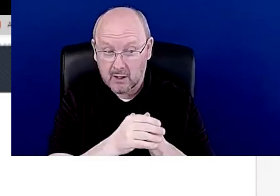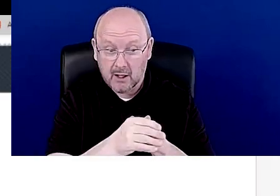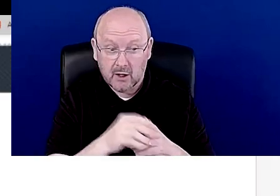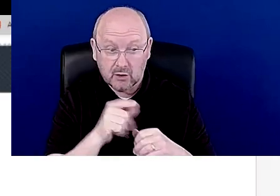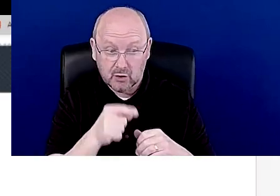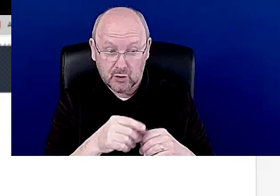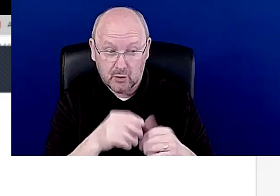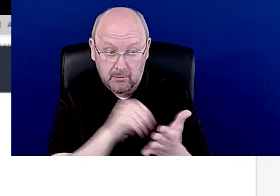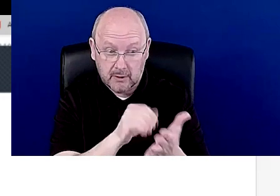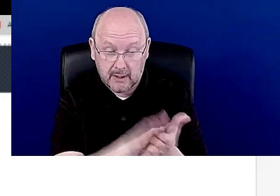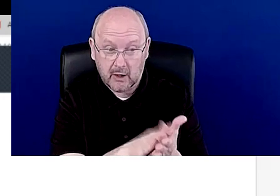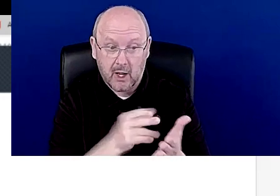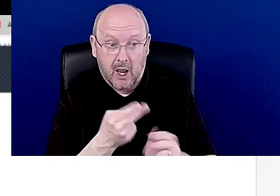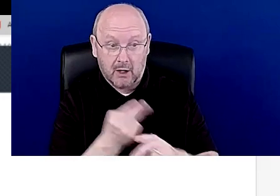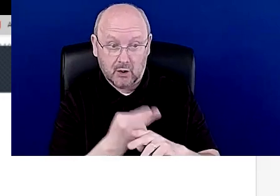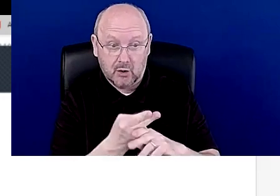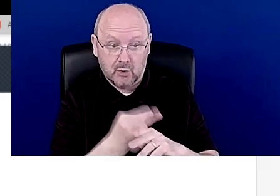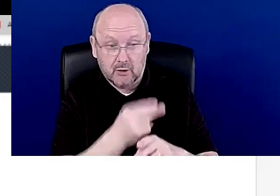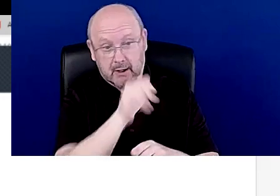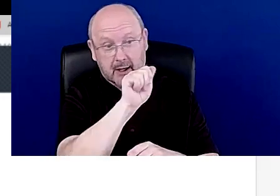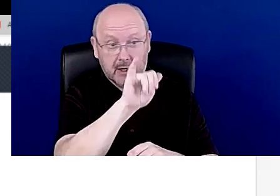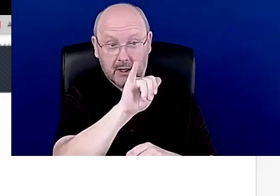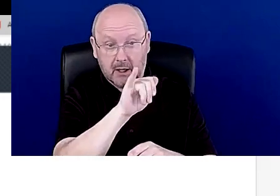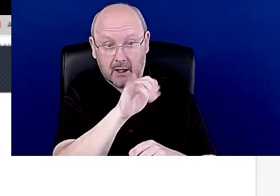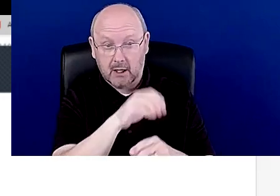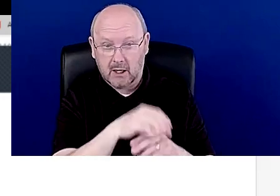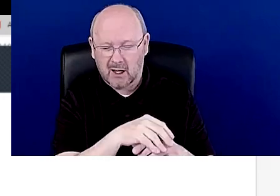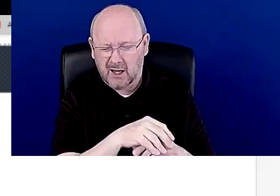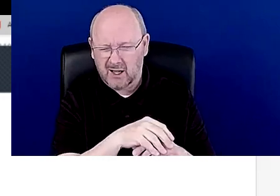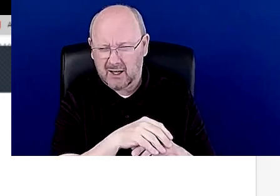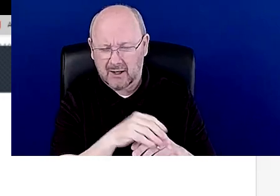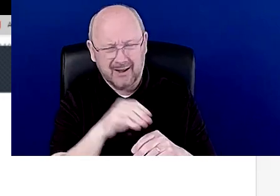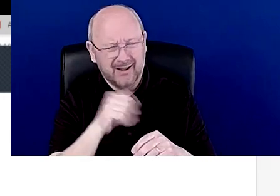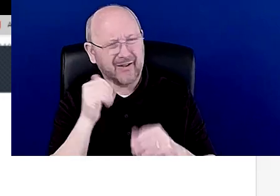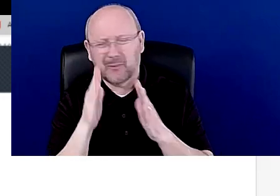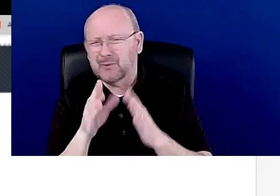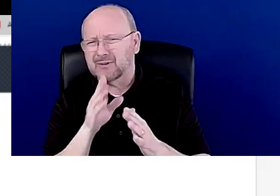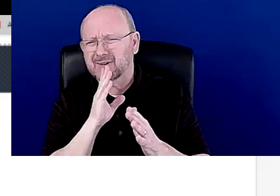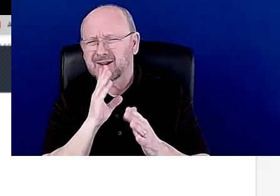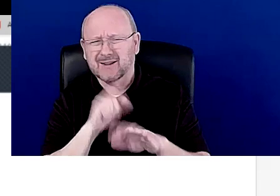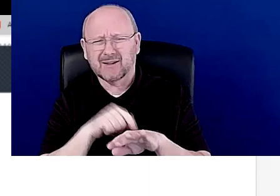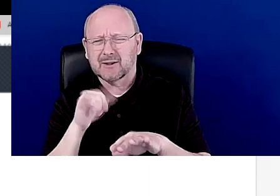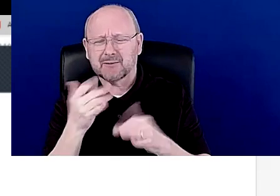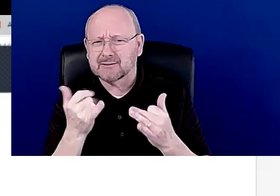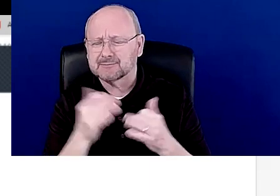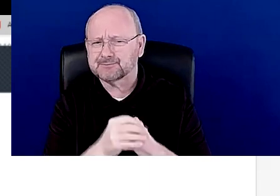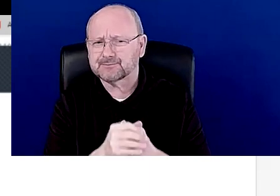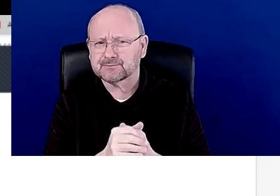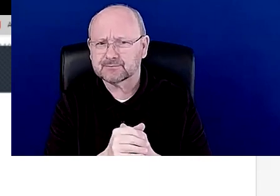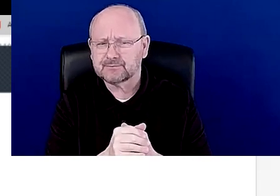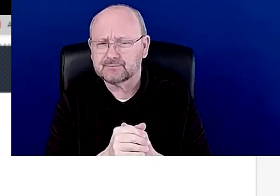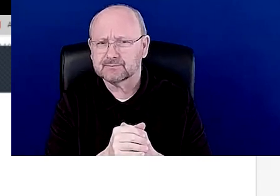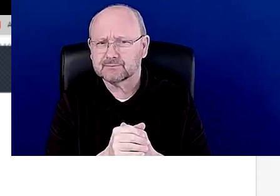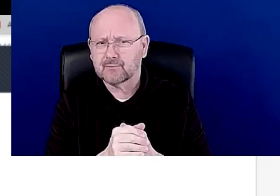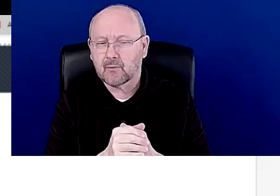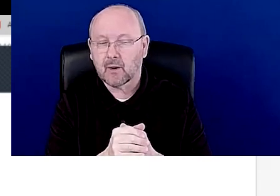AI? Did you cite it? So that students know? I probably should, right?